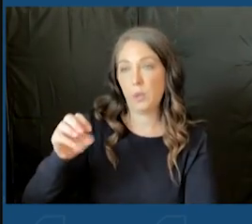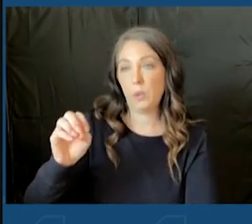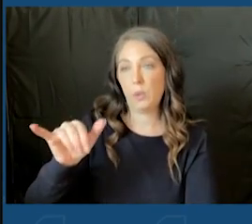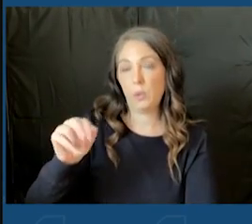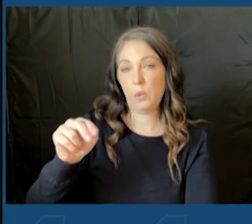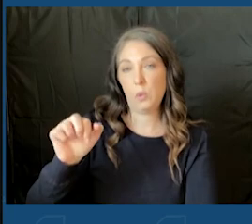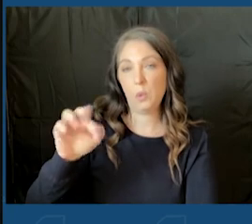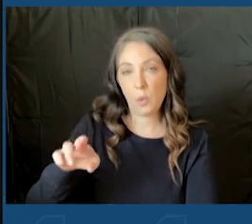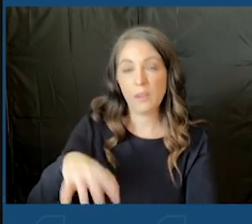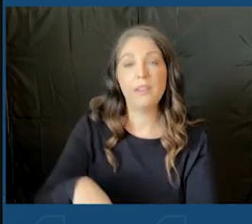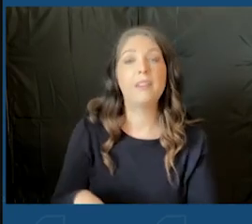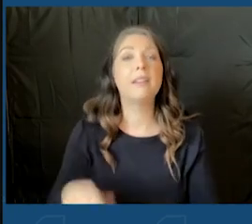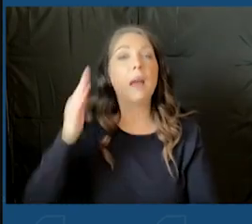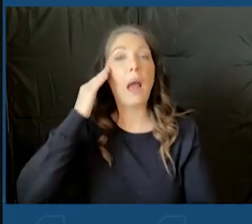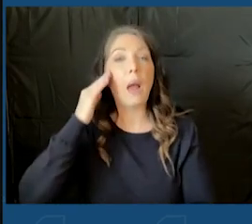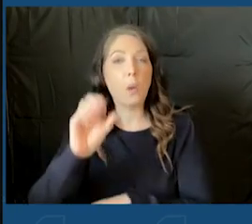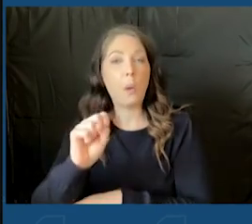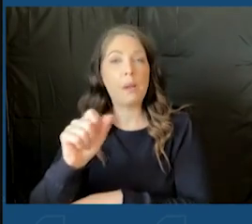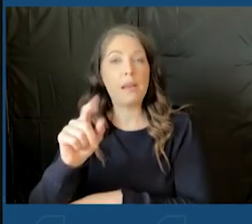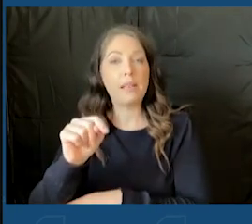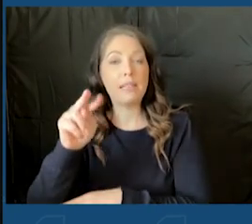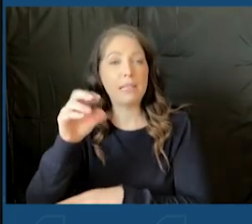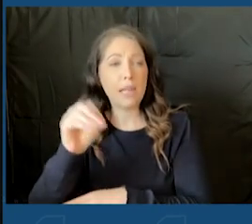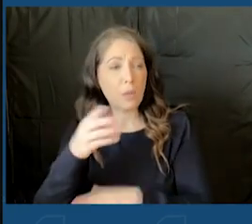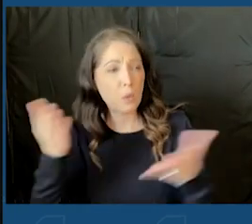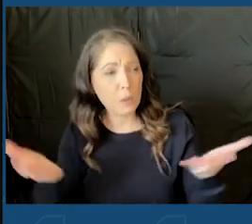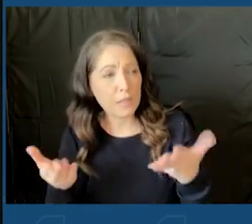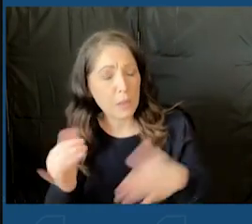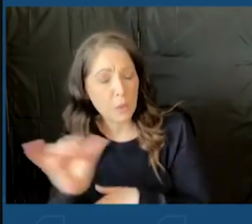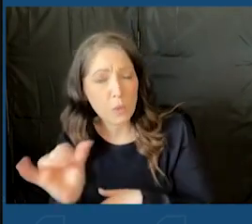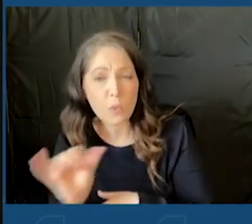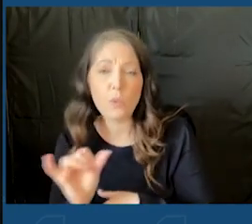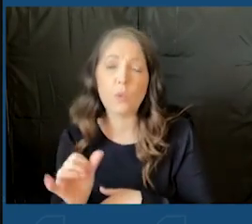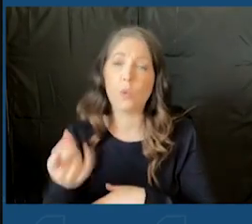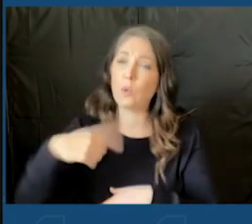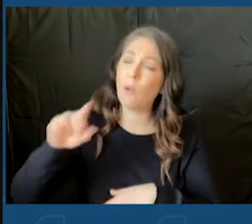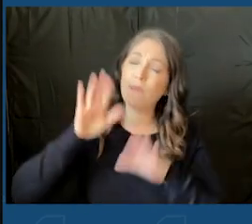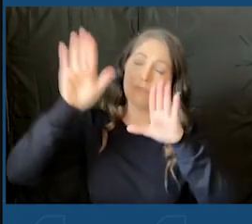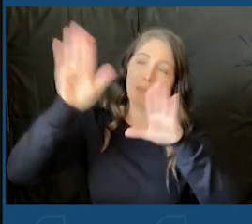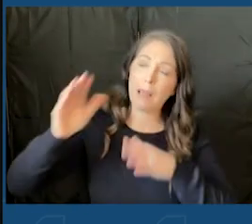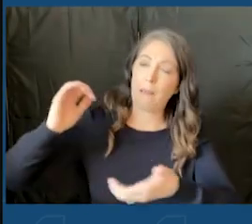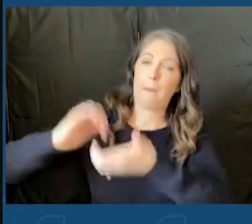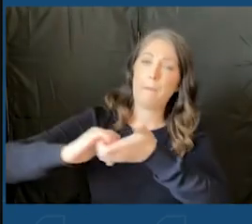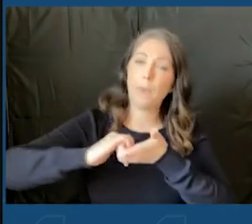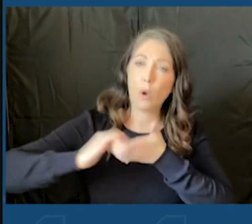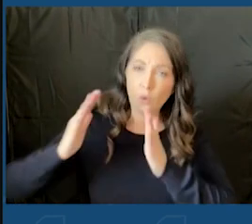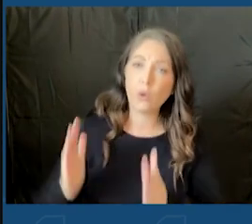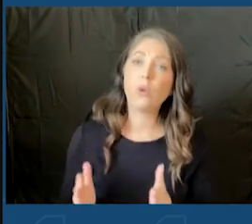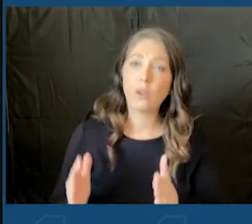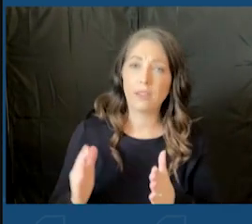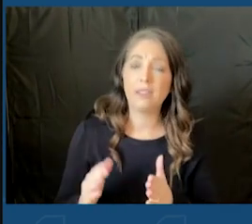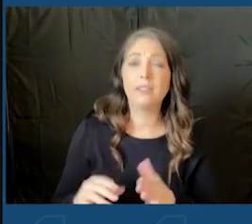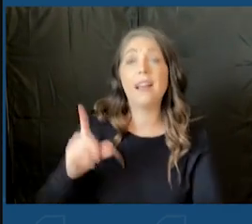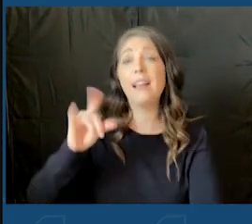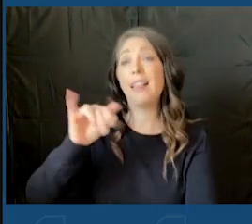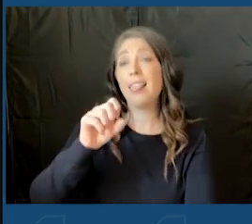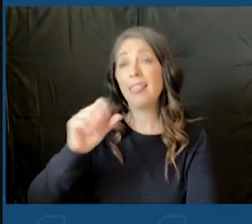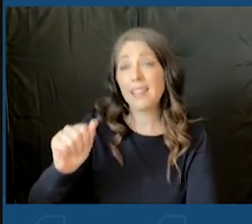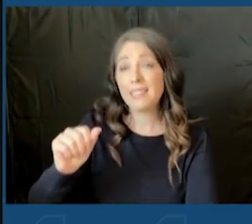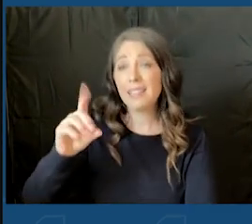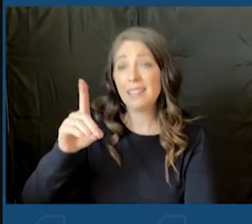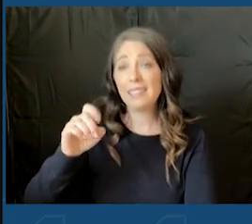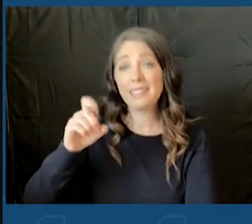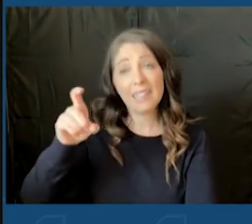Santos is here from the building trades. You guys have been amazing partners in this endeavor and so many others. And Lisa Dix, thank you and your coalition